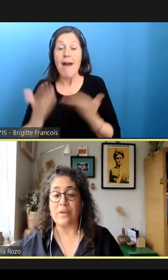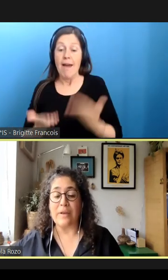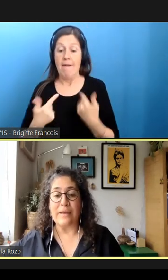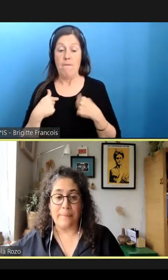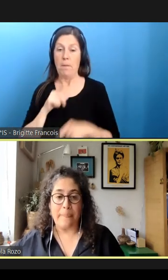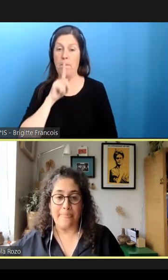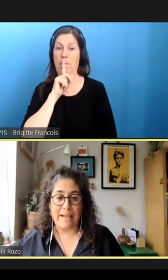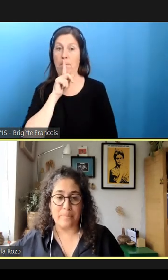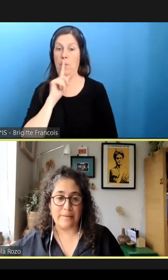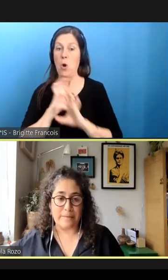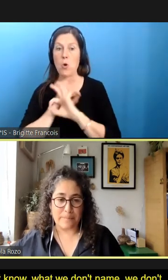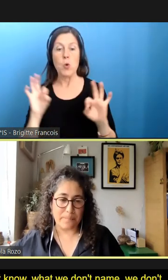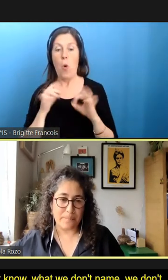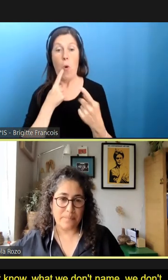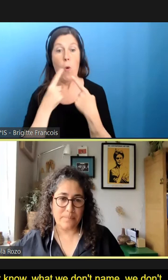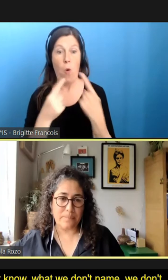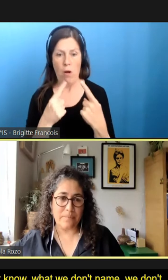about. Next, please.